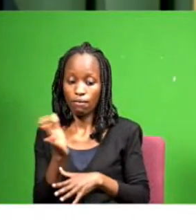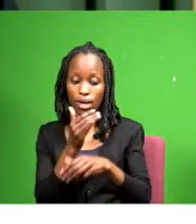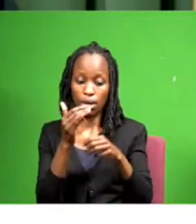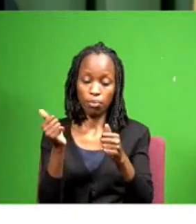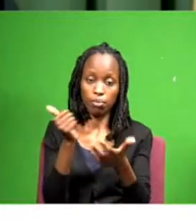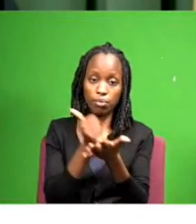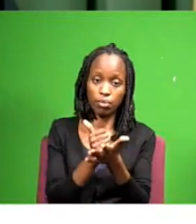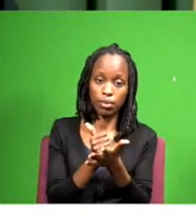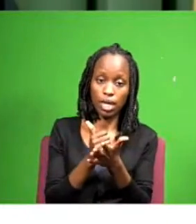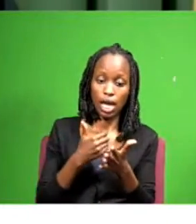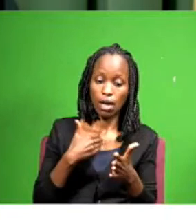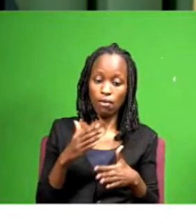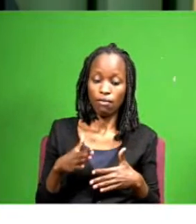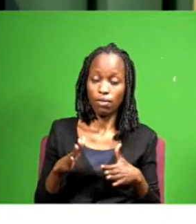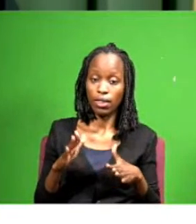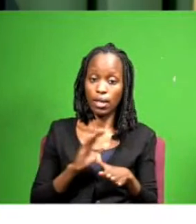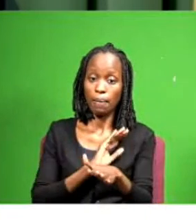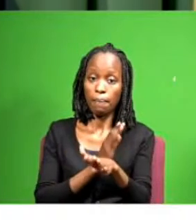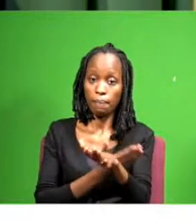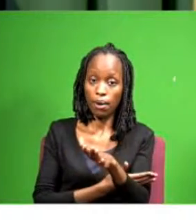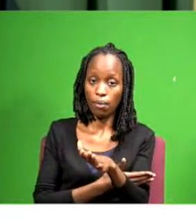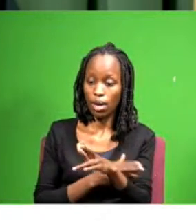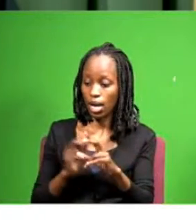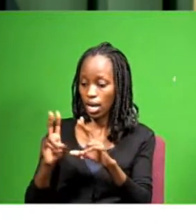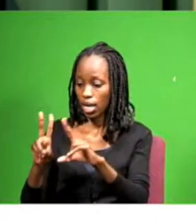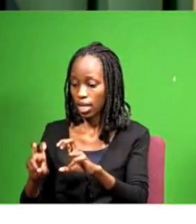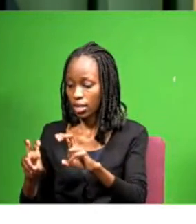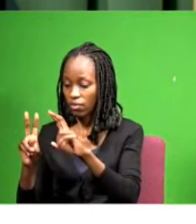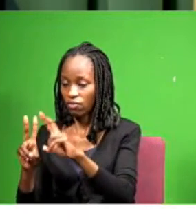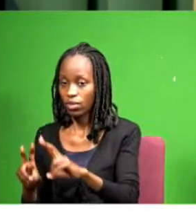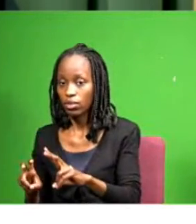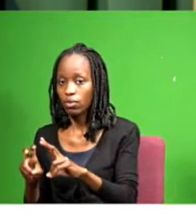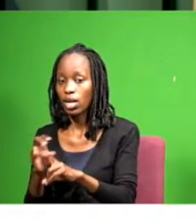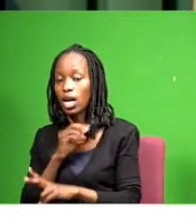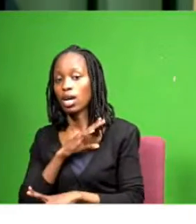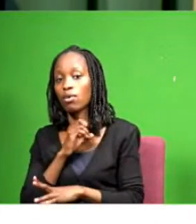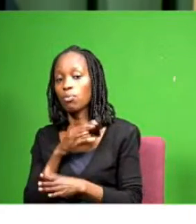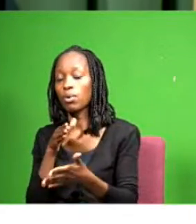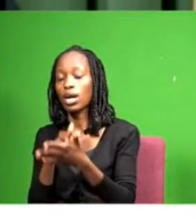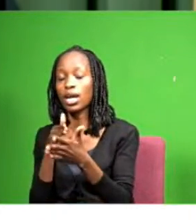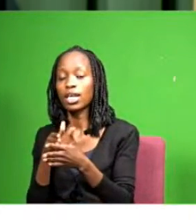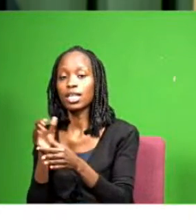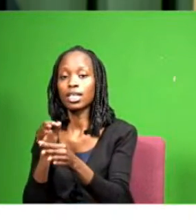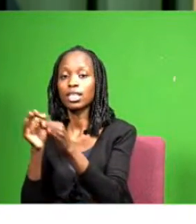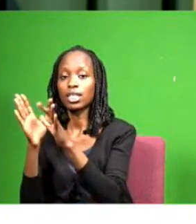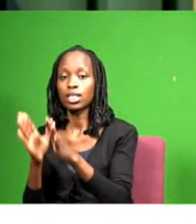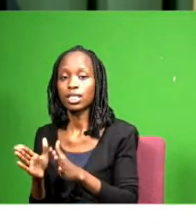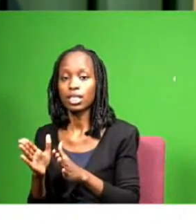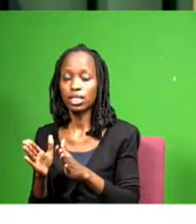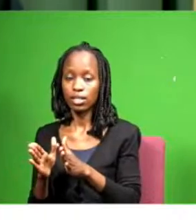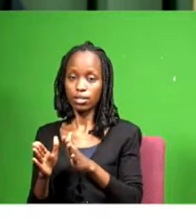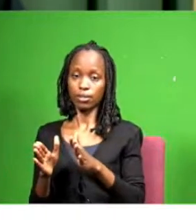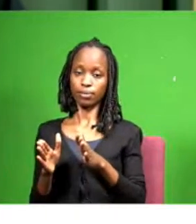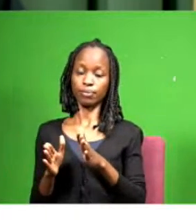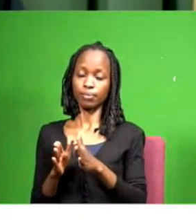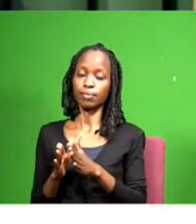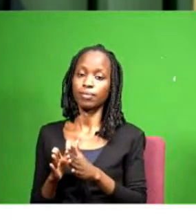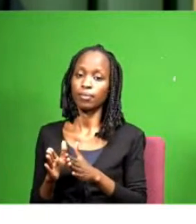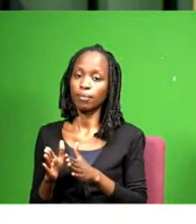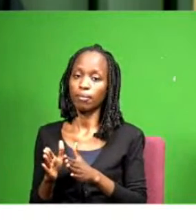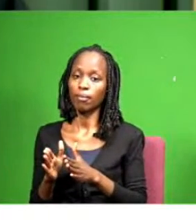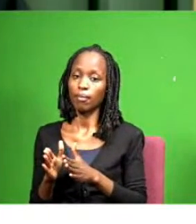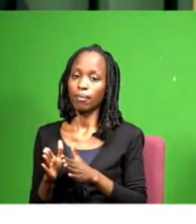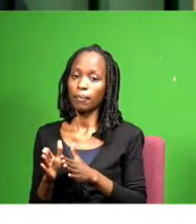is empowered to receive and investigate a complaint against judges, craft a motion for the